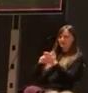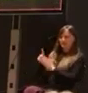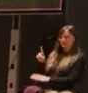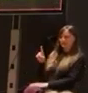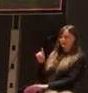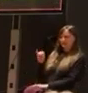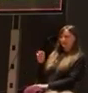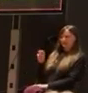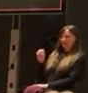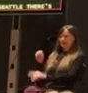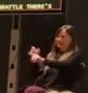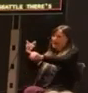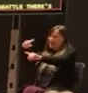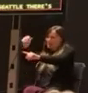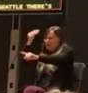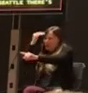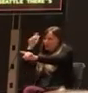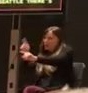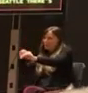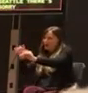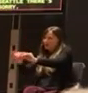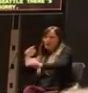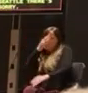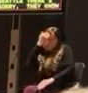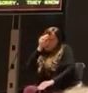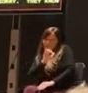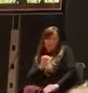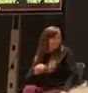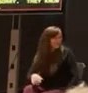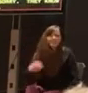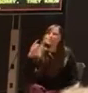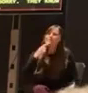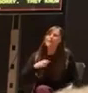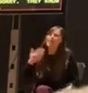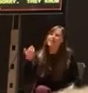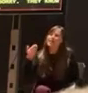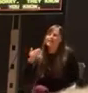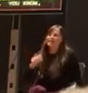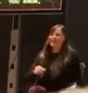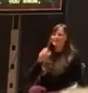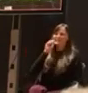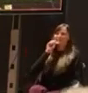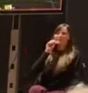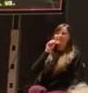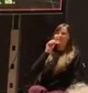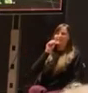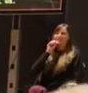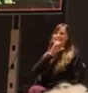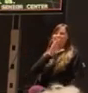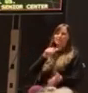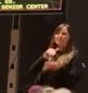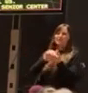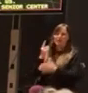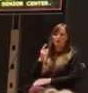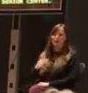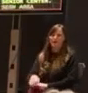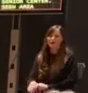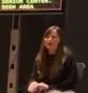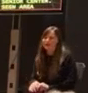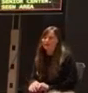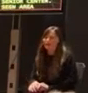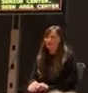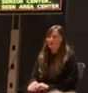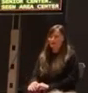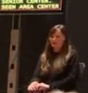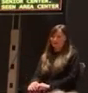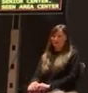Dames? They know about that. You know about that. Tell us. The senior center. The senior center. I got the